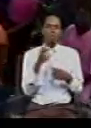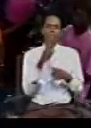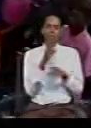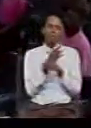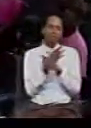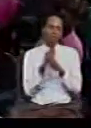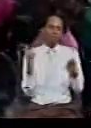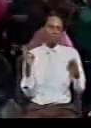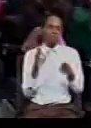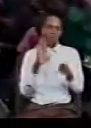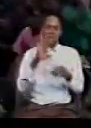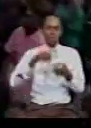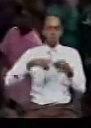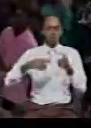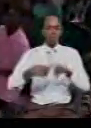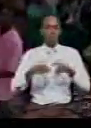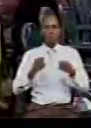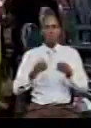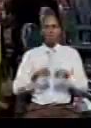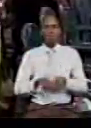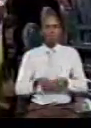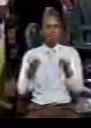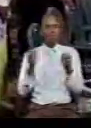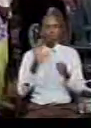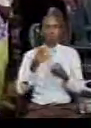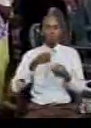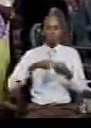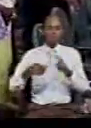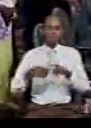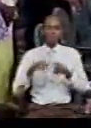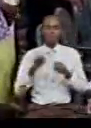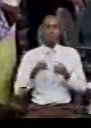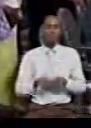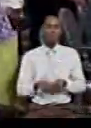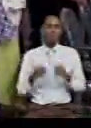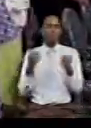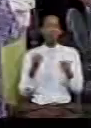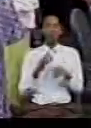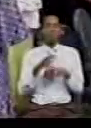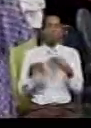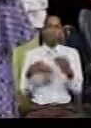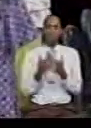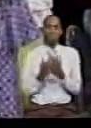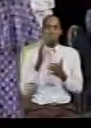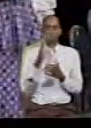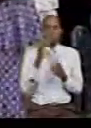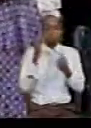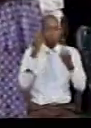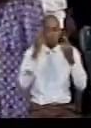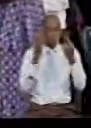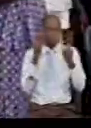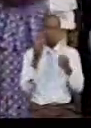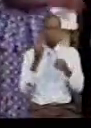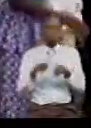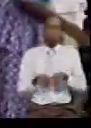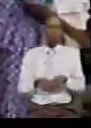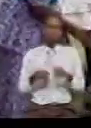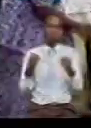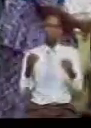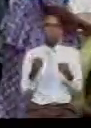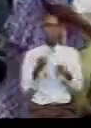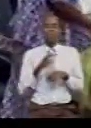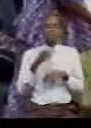Chains broken. Chains broken. All your cords broken. The saving